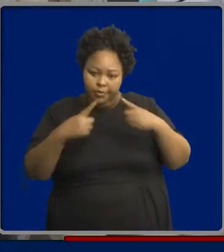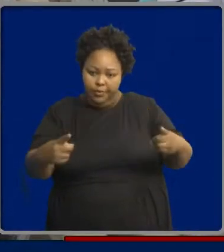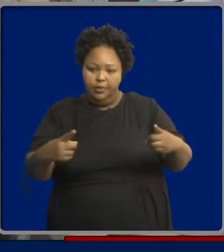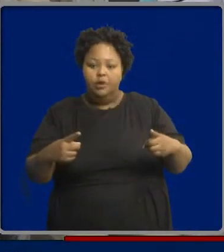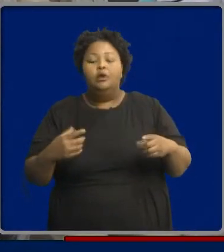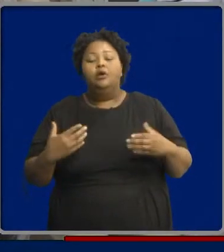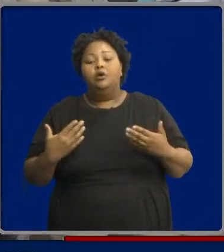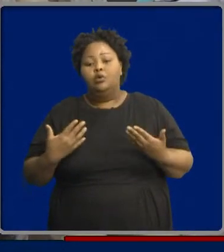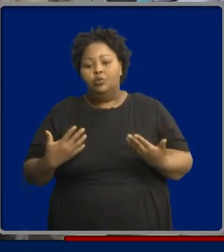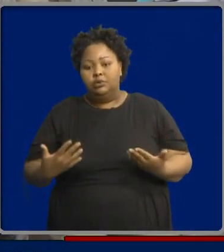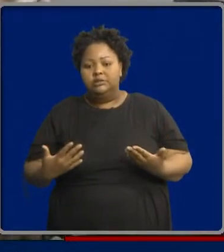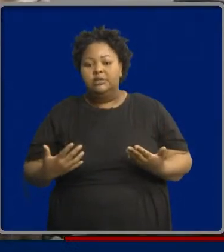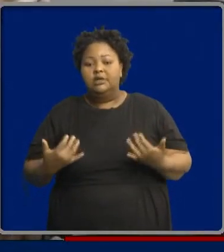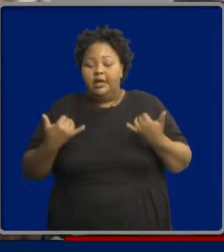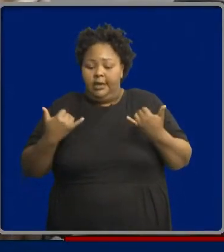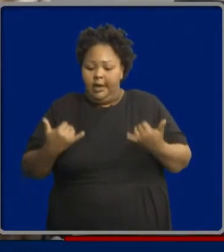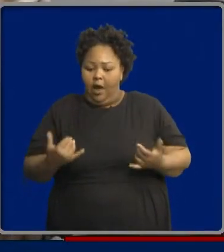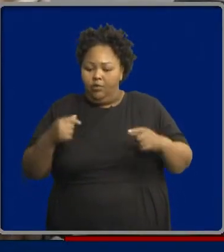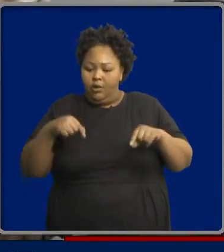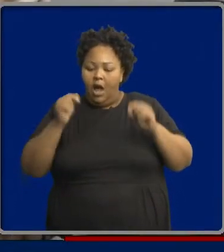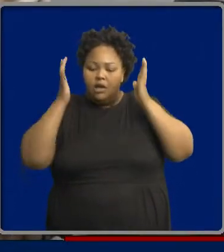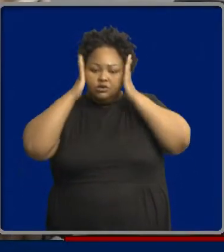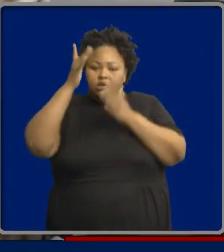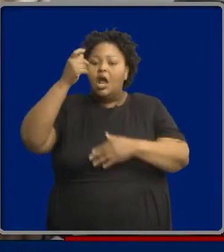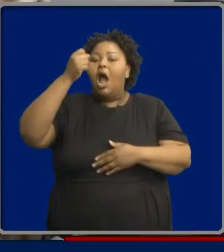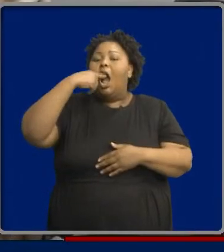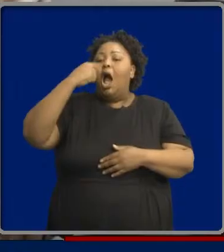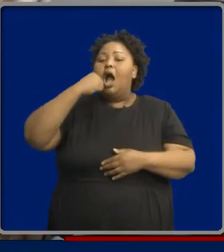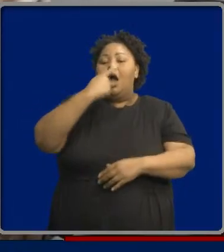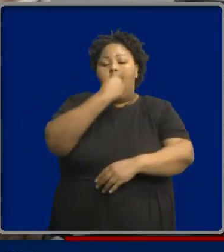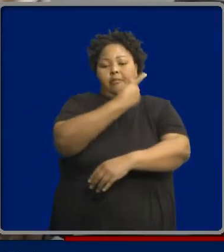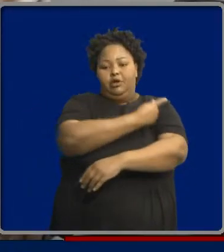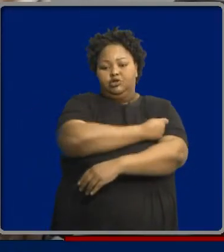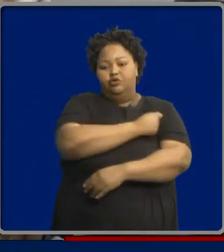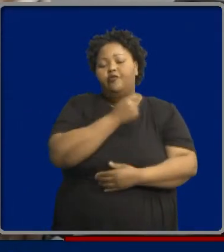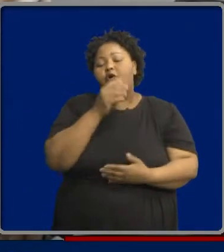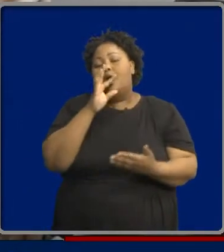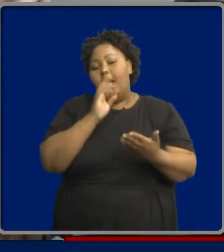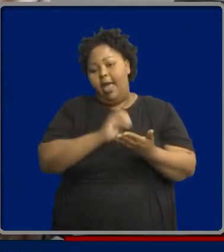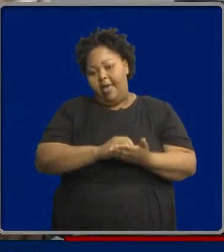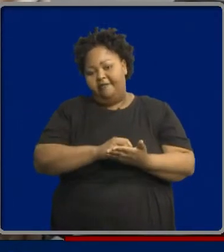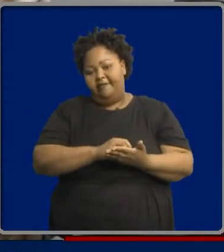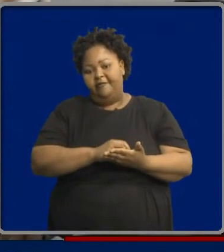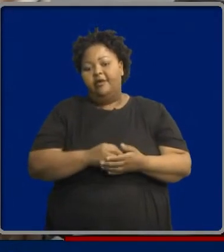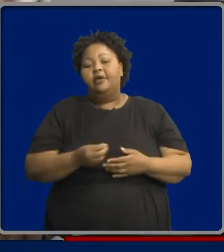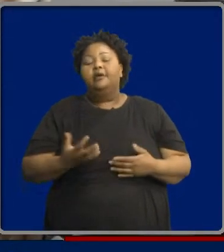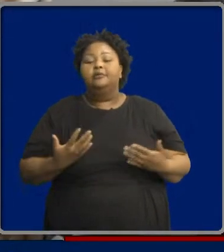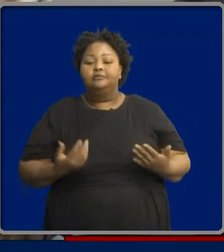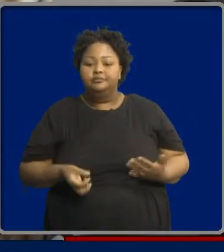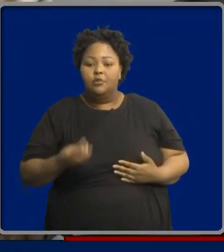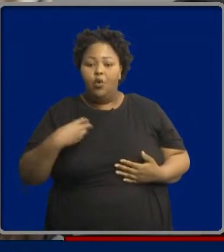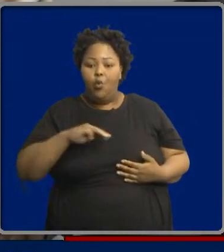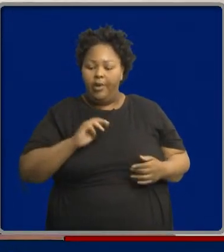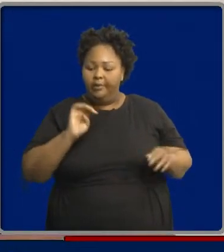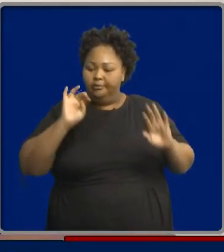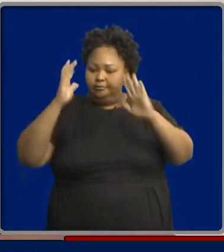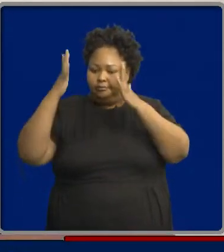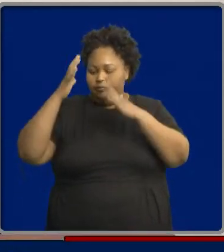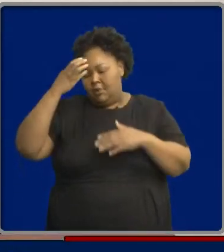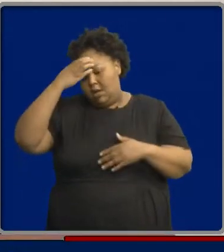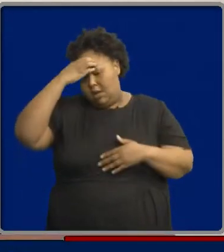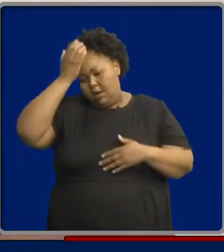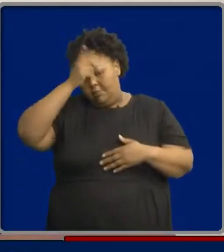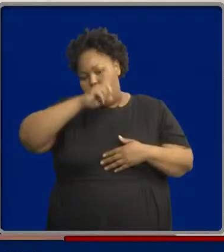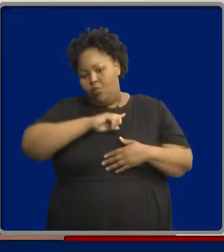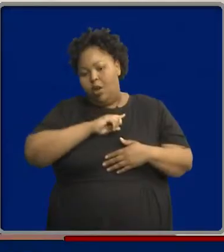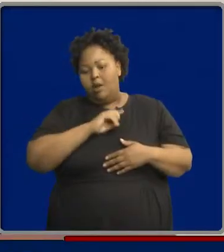also like to appreciate our government because for the past 5 years, government has come